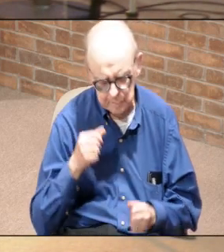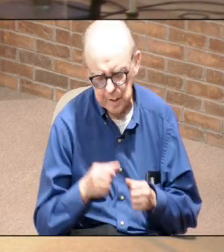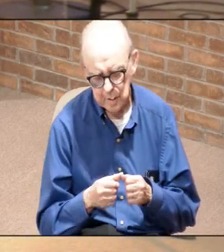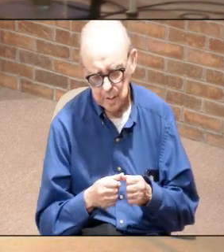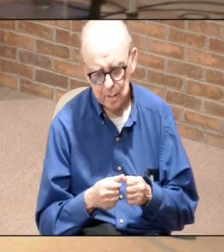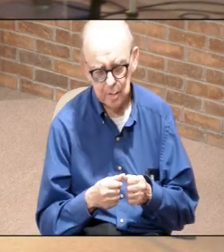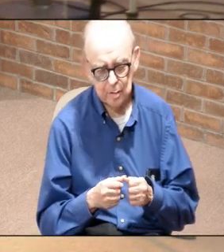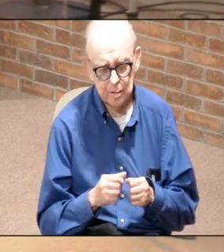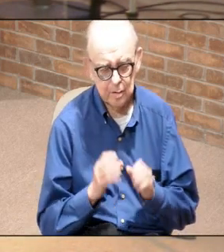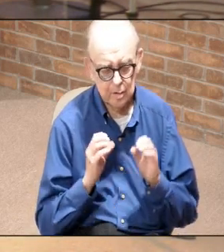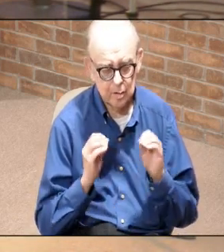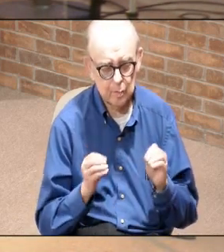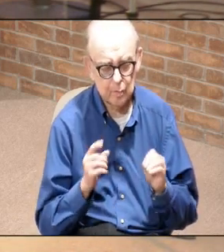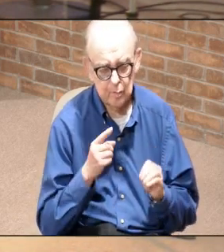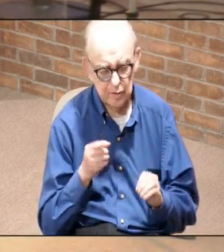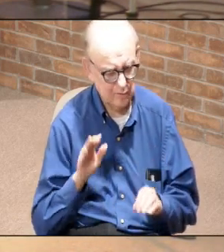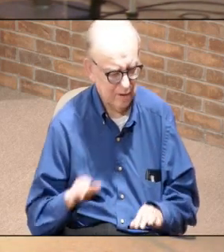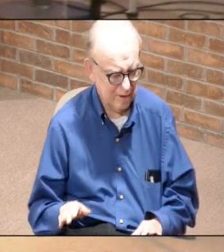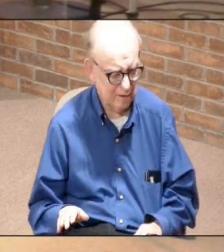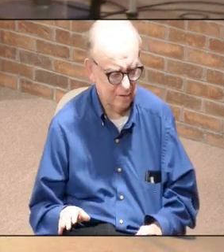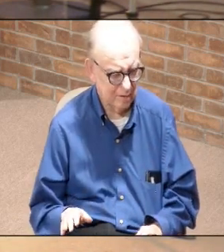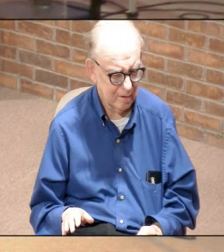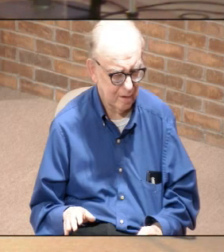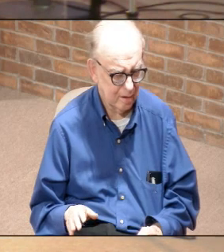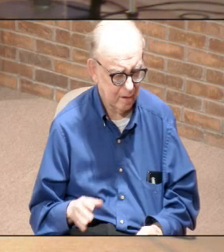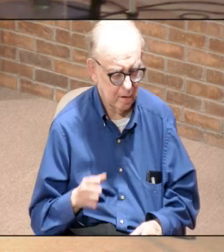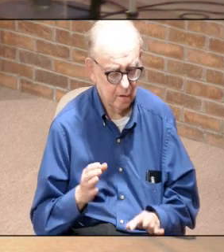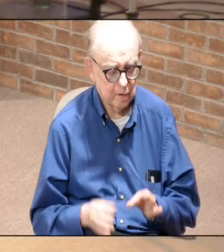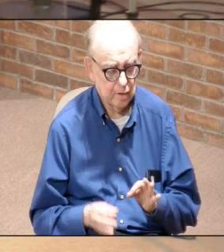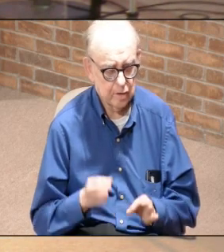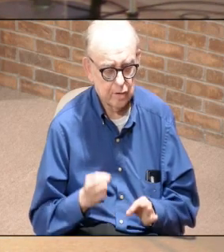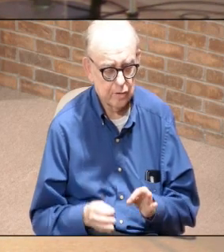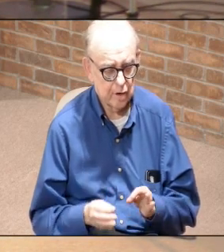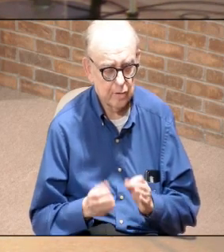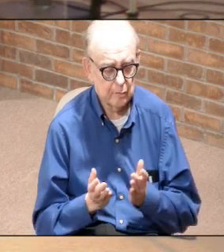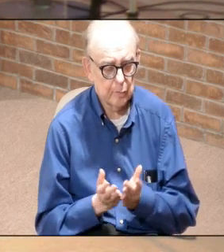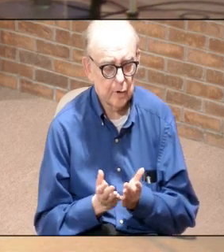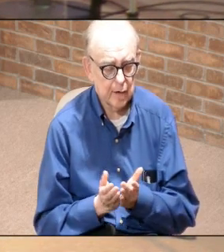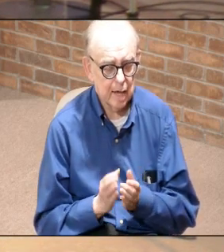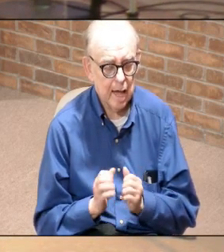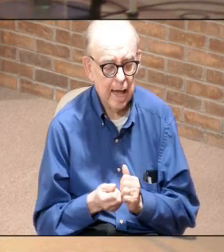Remember, you were taught when you're little, you judge a book by its cover.